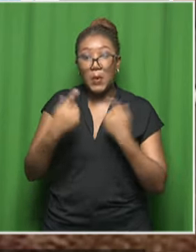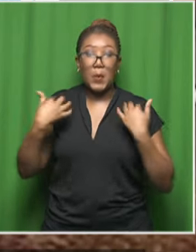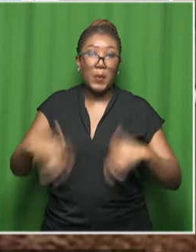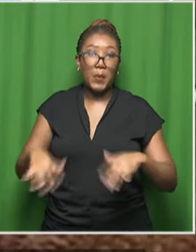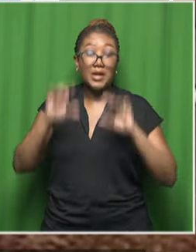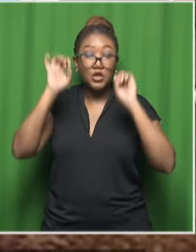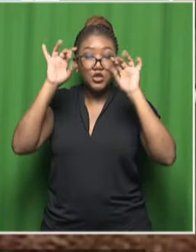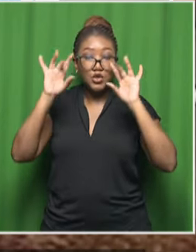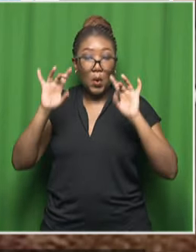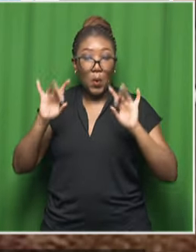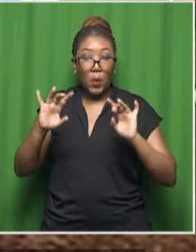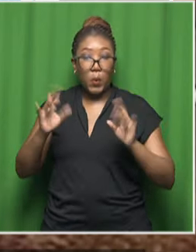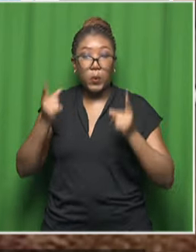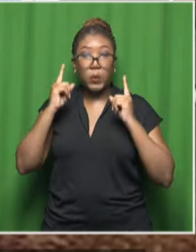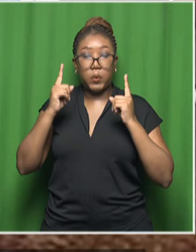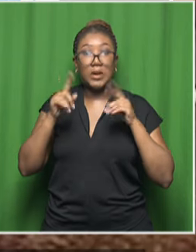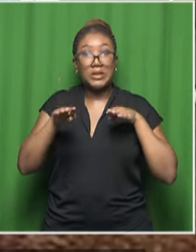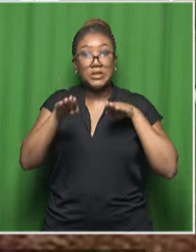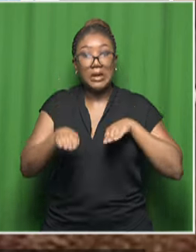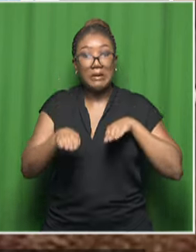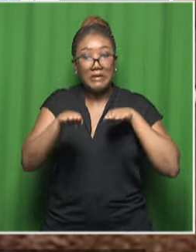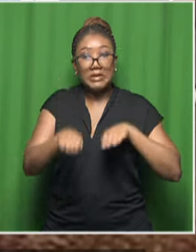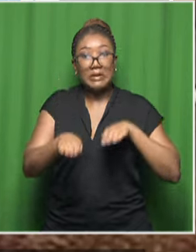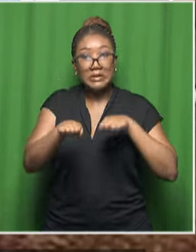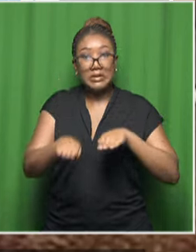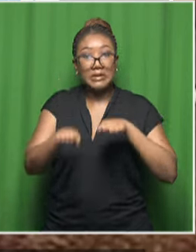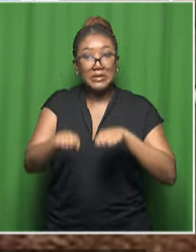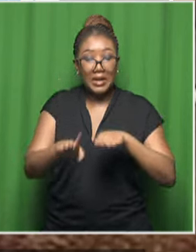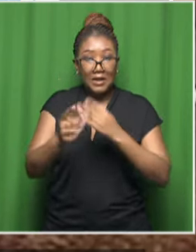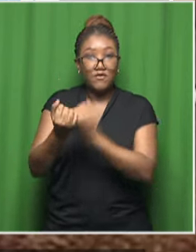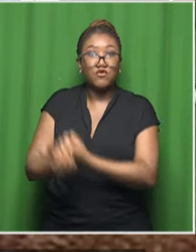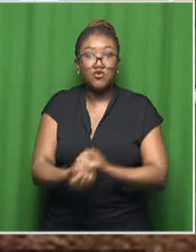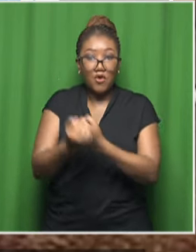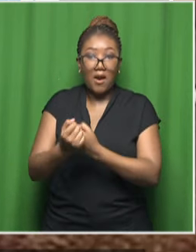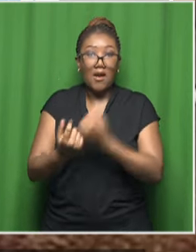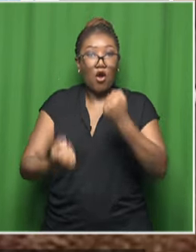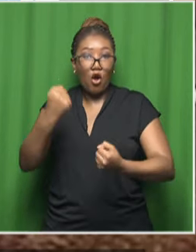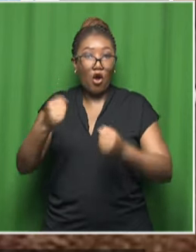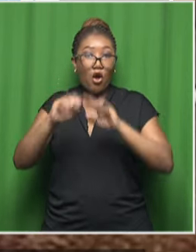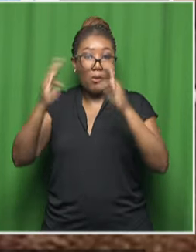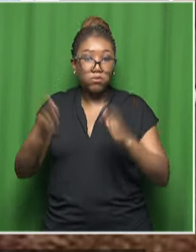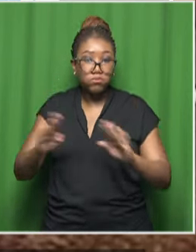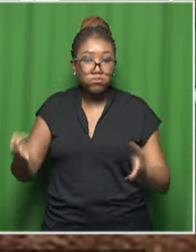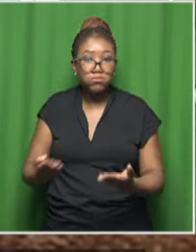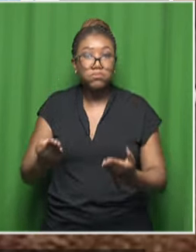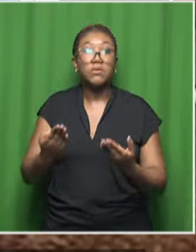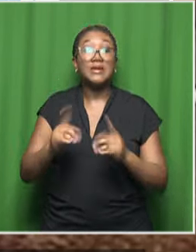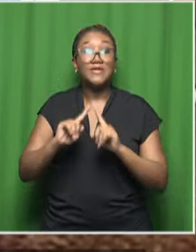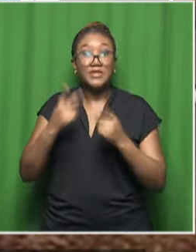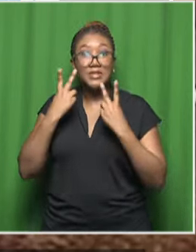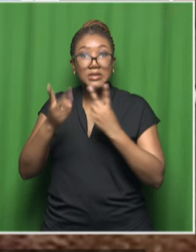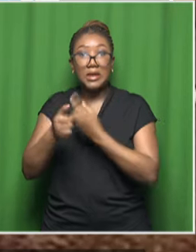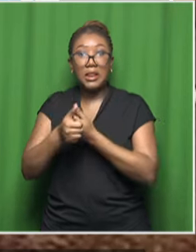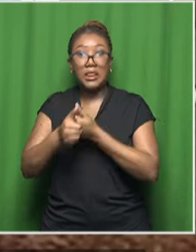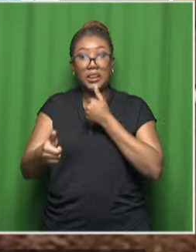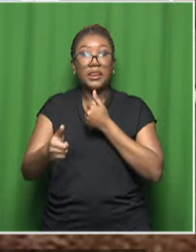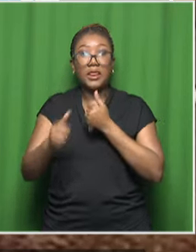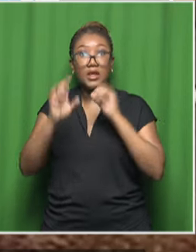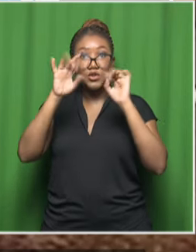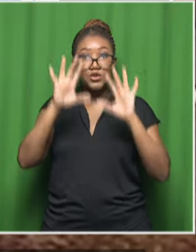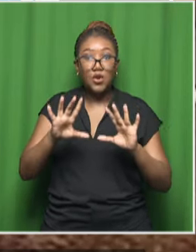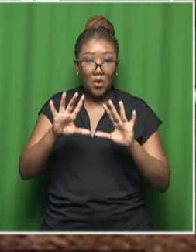of that snow and the trapping of those motorists and trucks around Van Riemen's Pass. At one stage, the backlog into the obstruction of snow